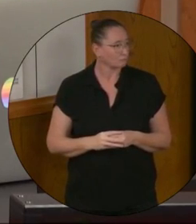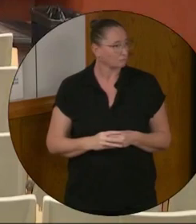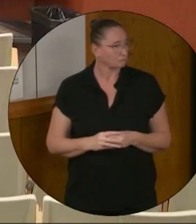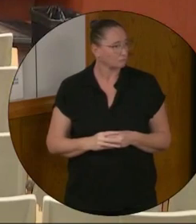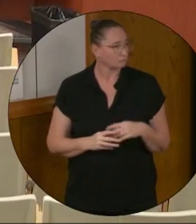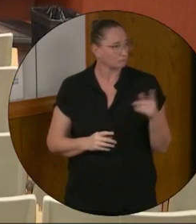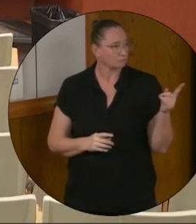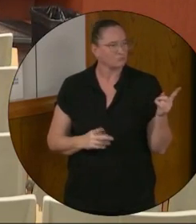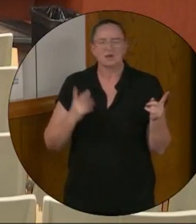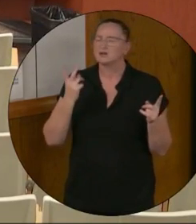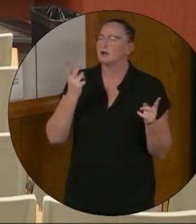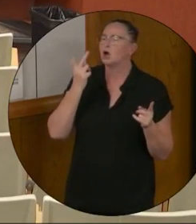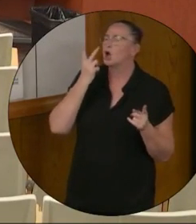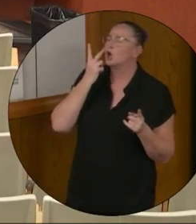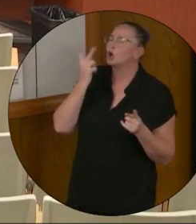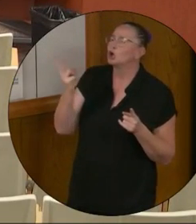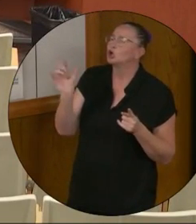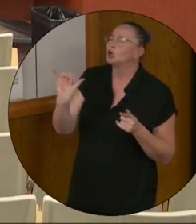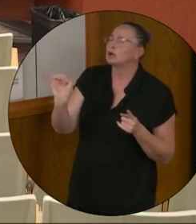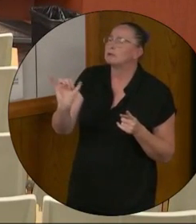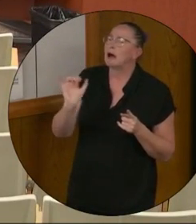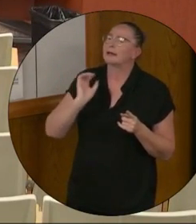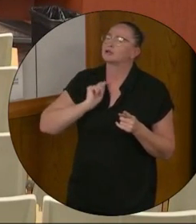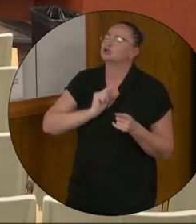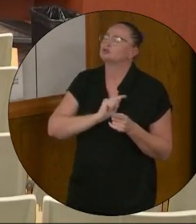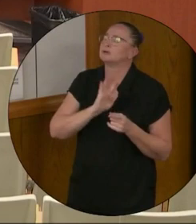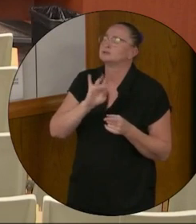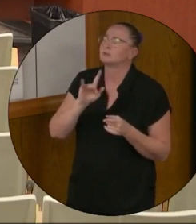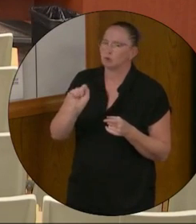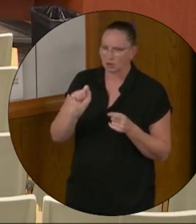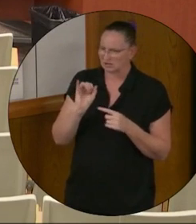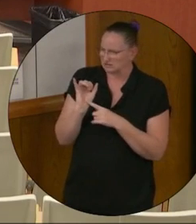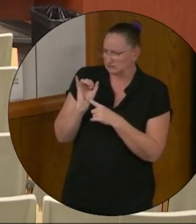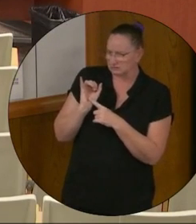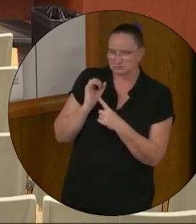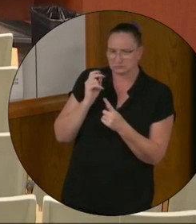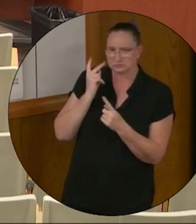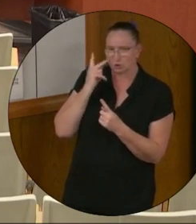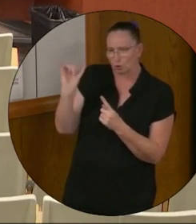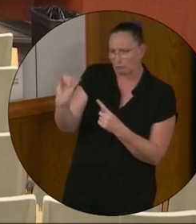What does that look like, Trustee Brooks? And what would a session like that look like